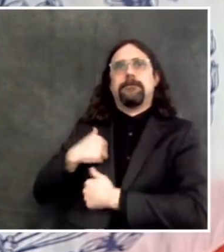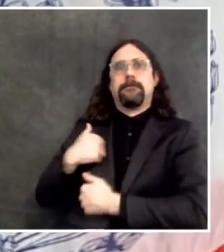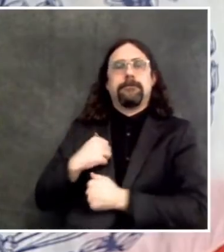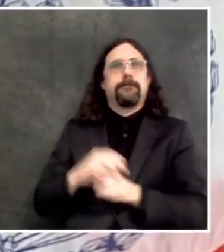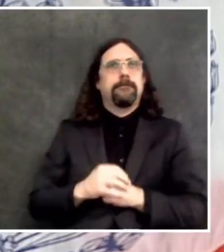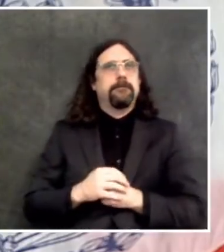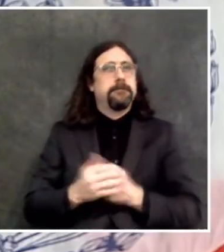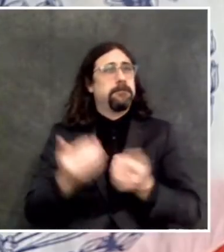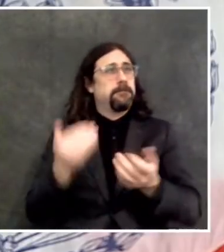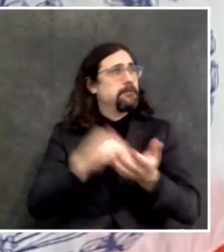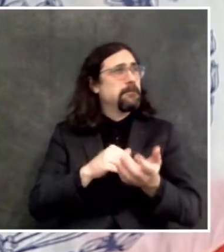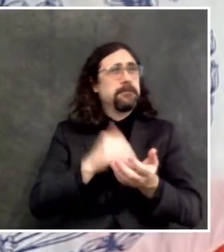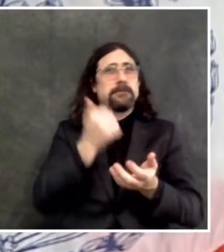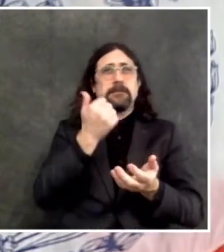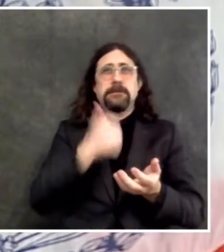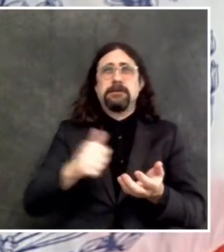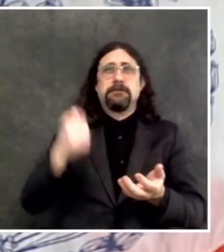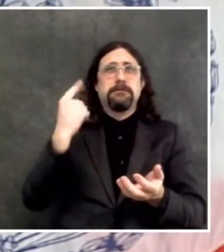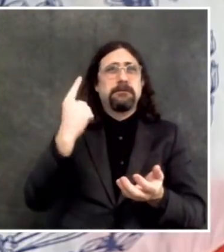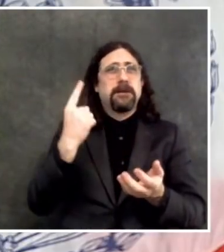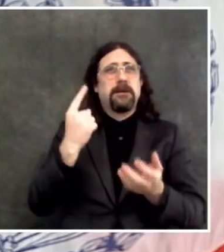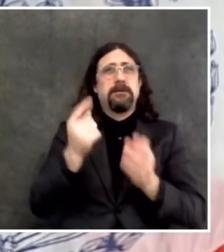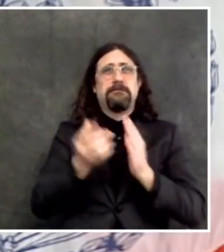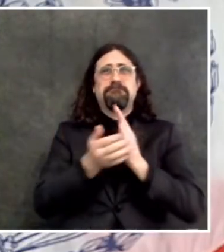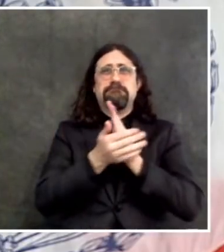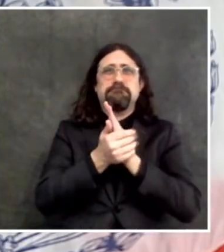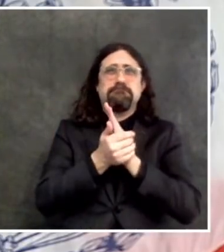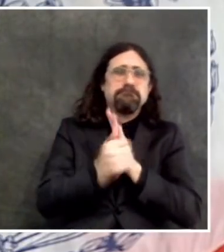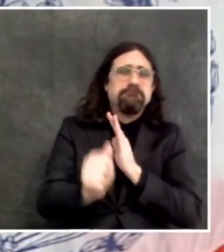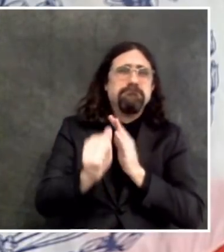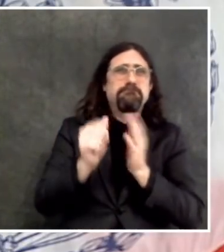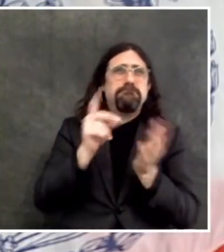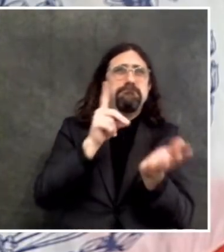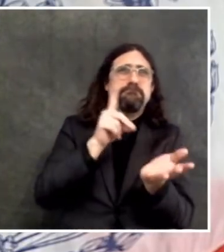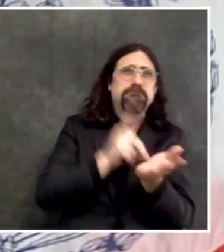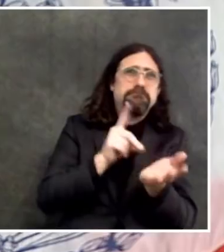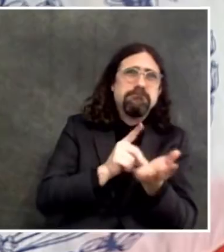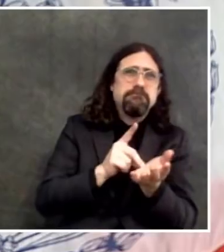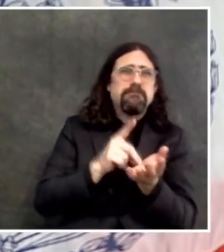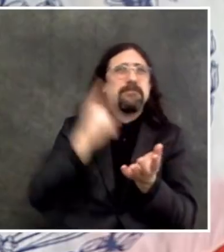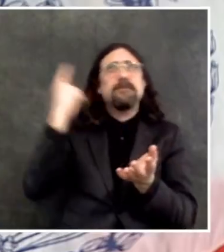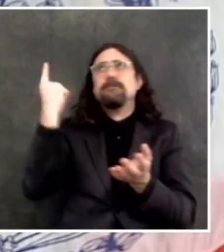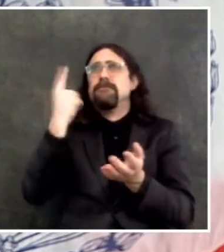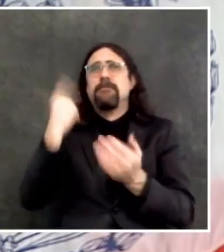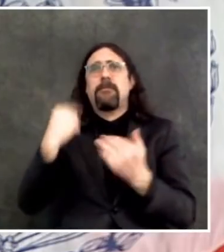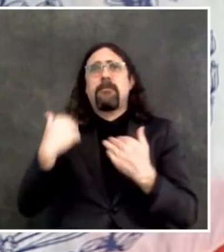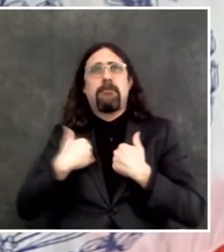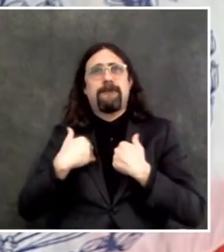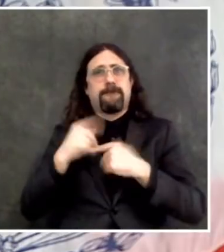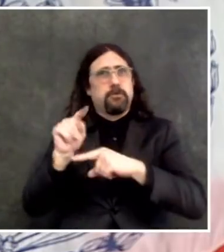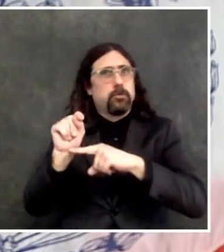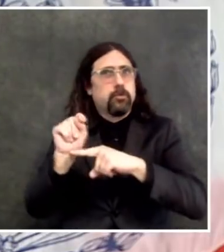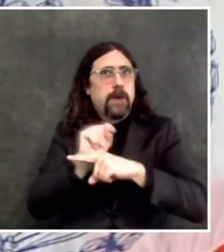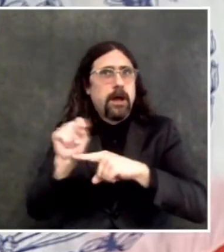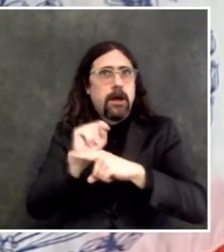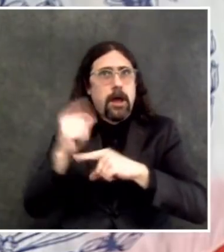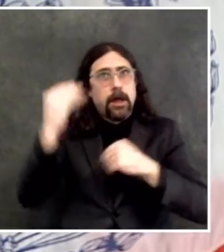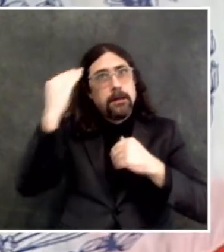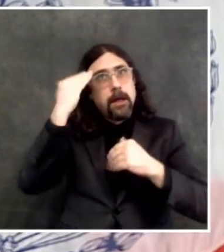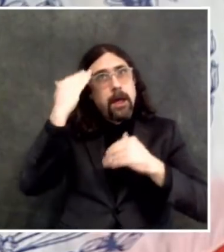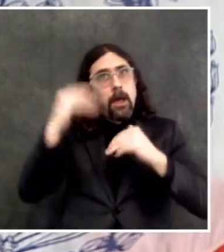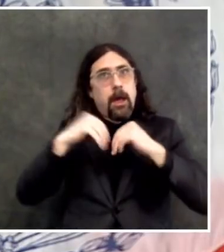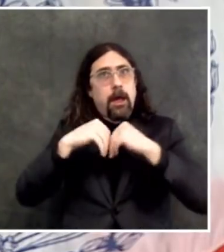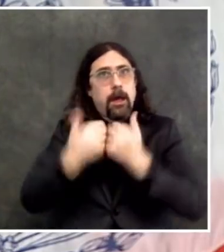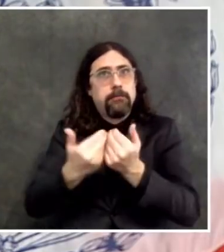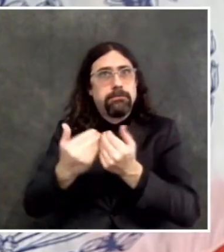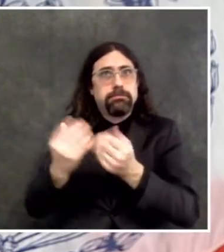career, and enlisting them in a national service, creating something we just don't have right now, but we could have and we